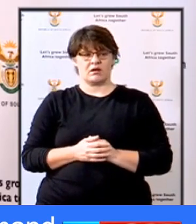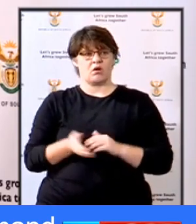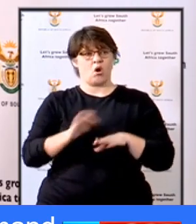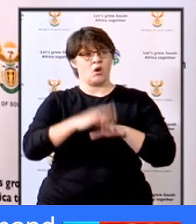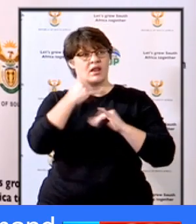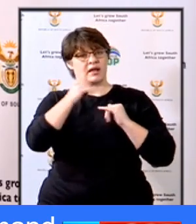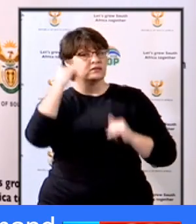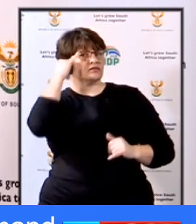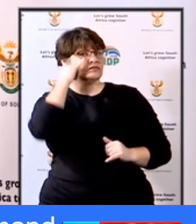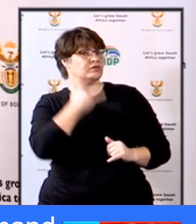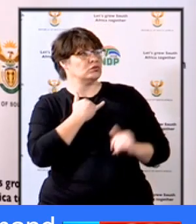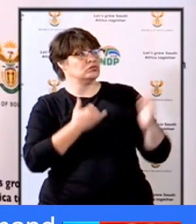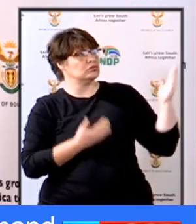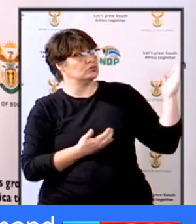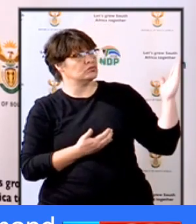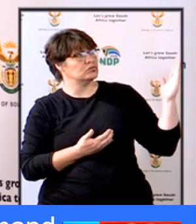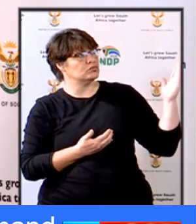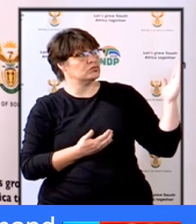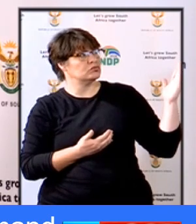online?